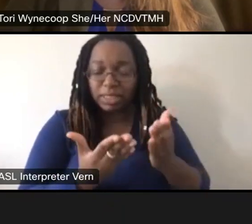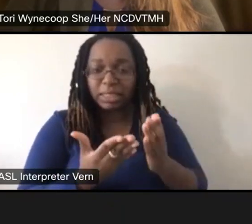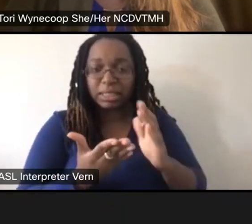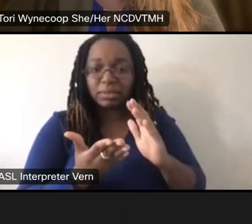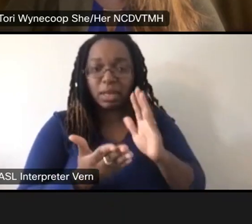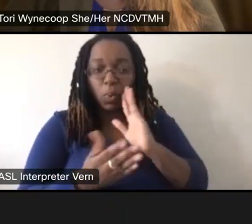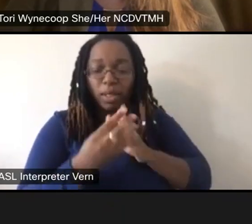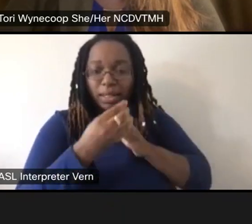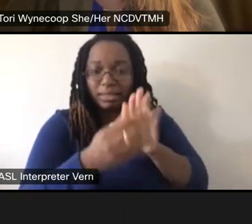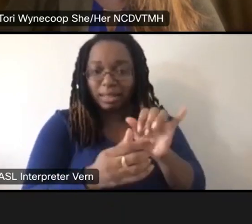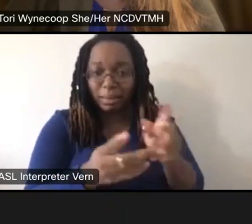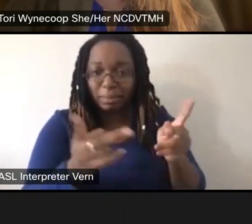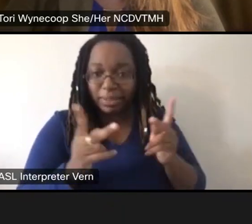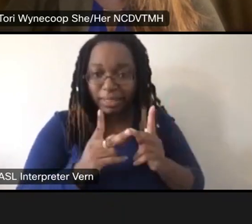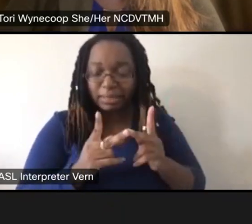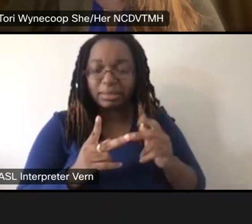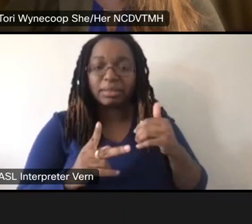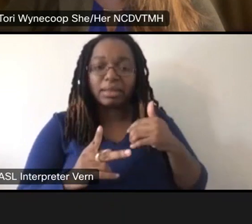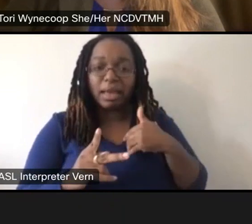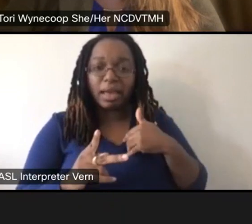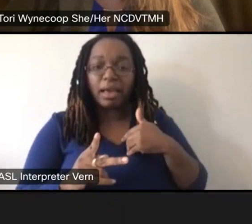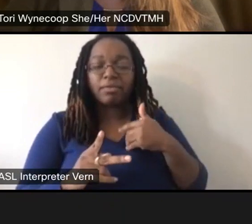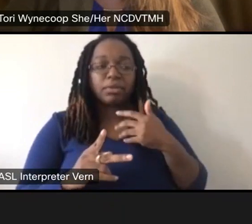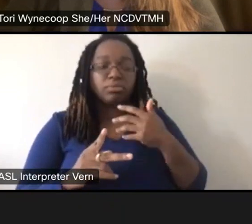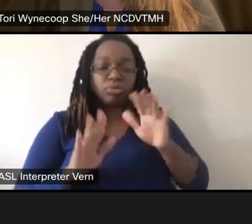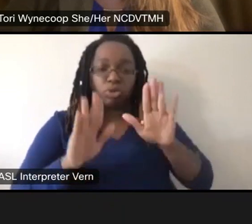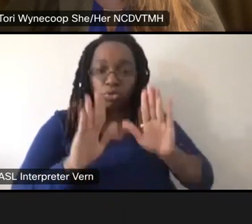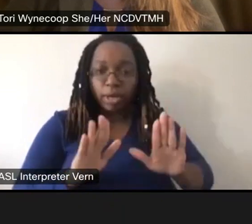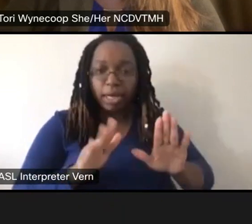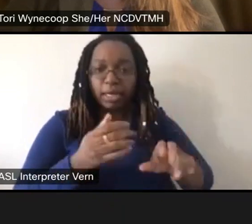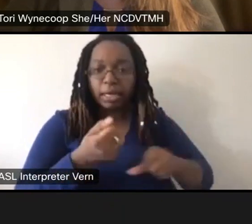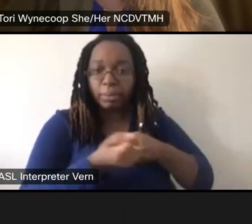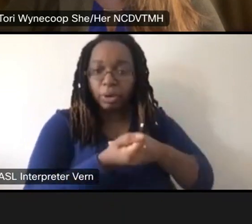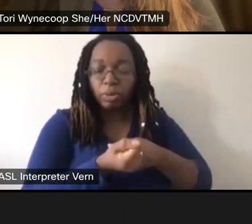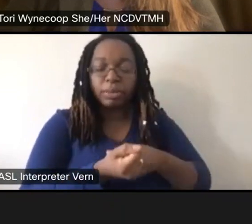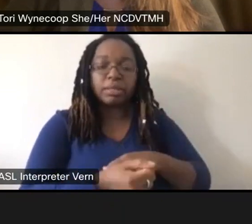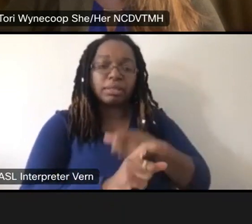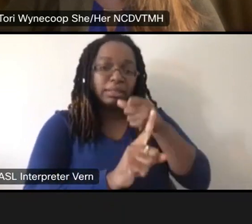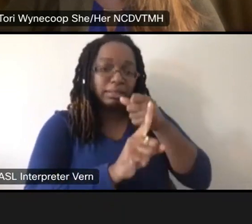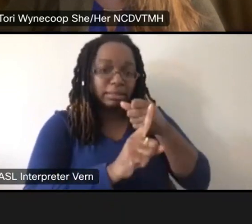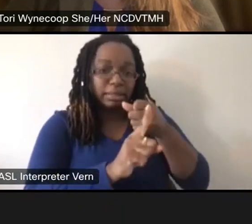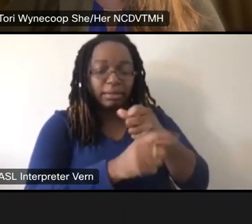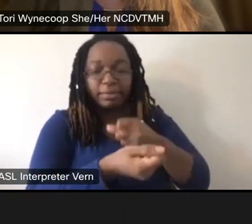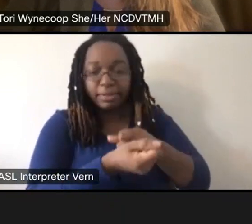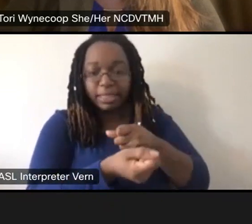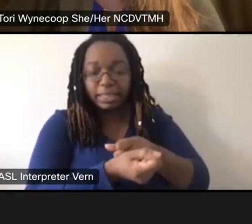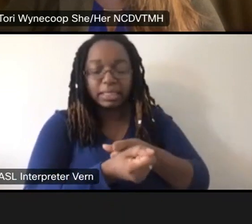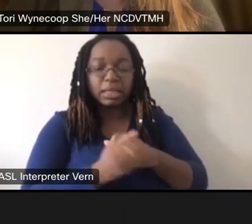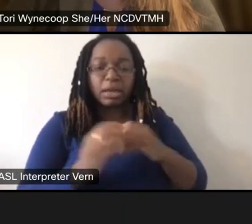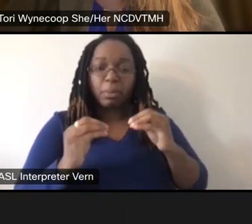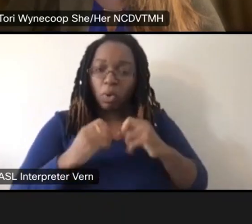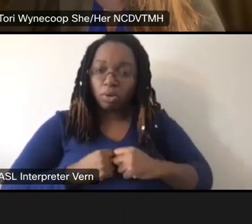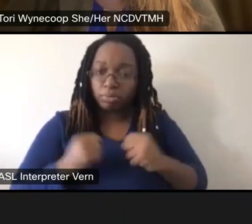of having greater personal empowerment, having greater self-efficacy, having a greater voice, feeling more connected to their